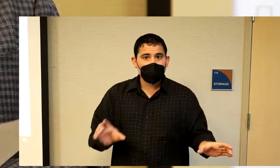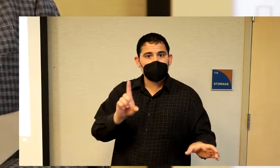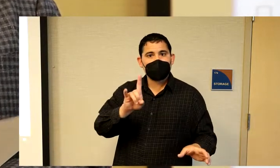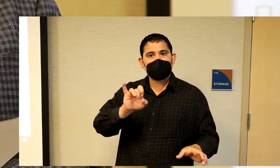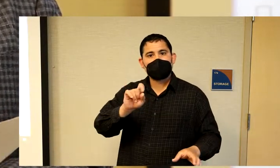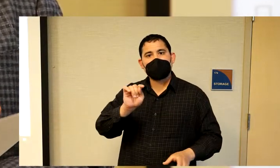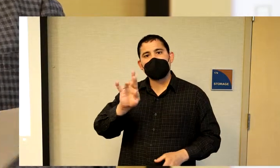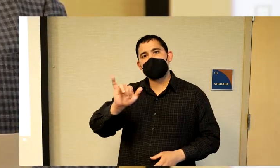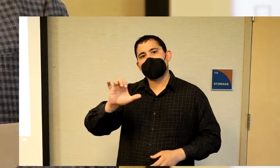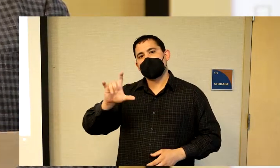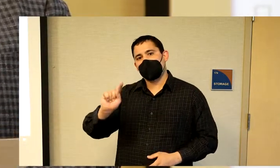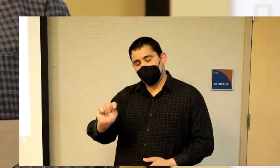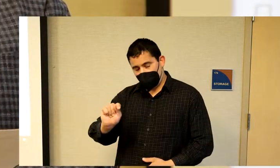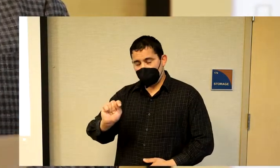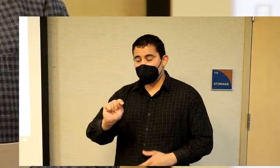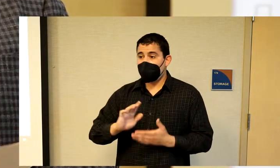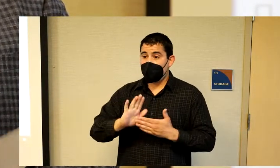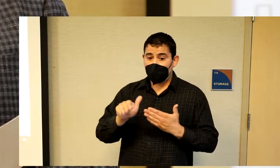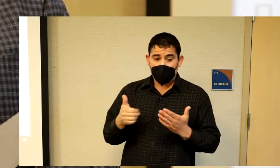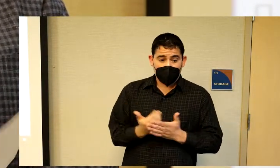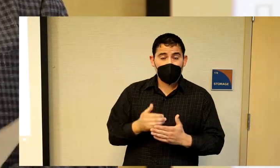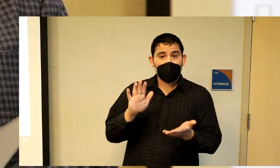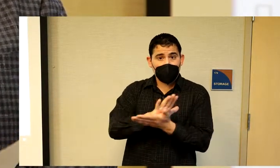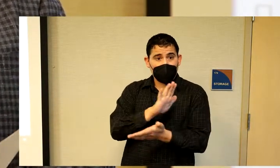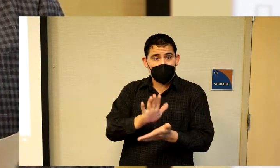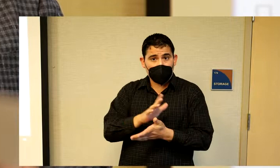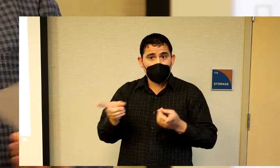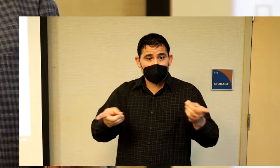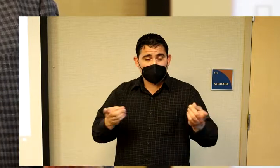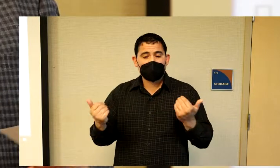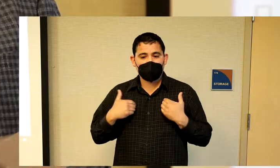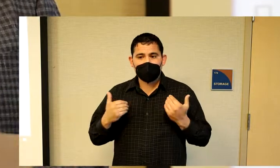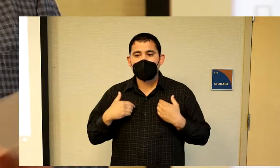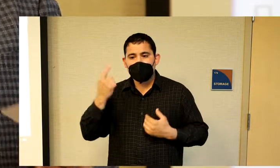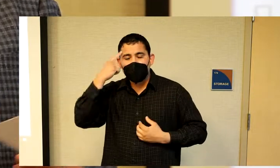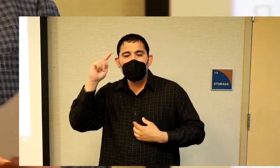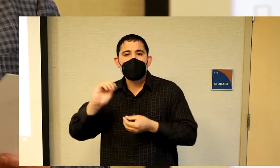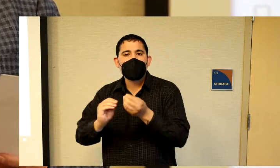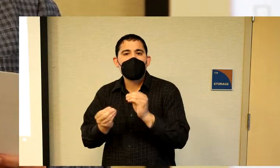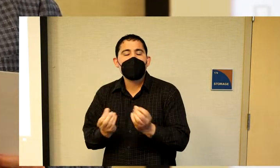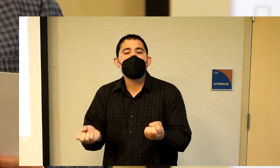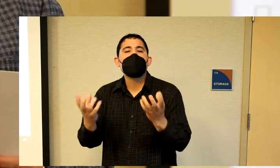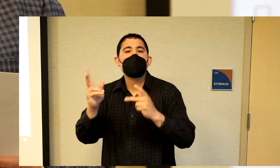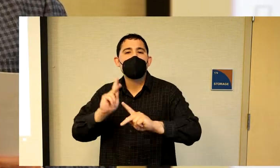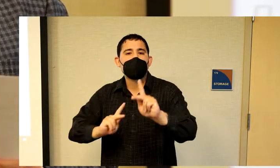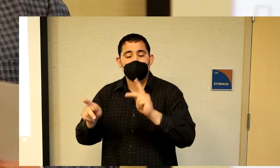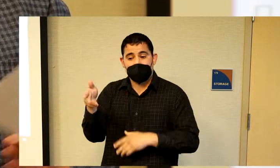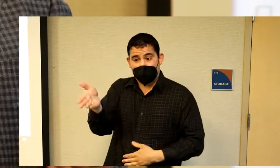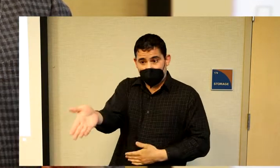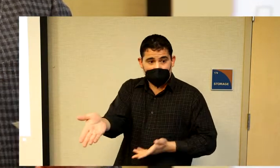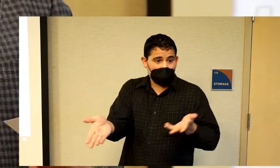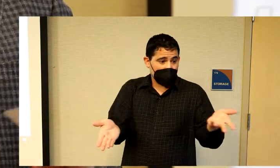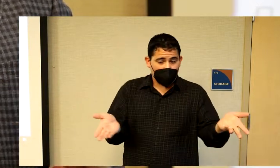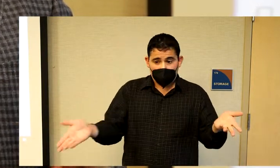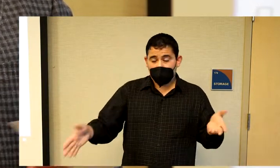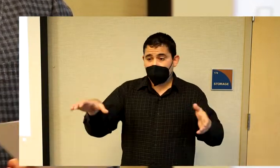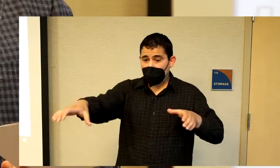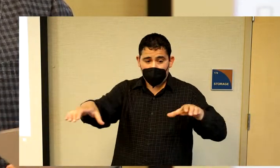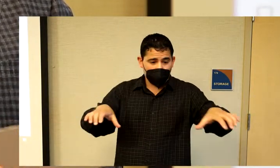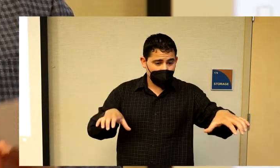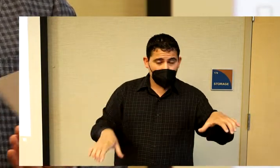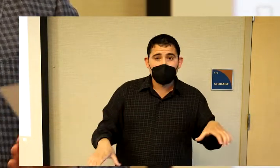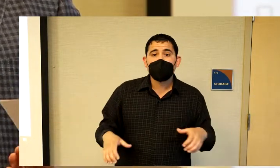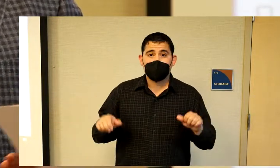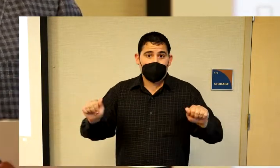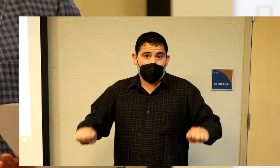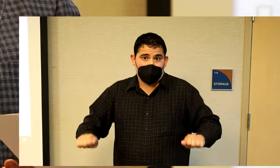all of these maps meet the population equality standard, right? So they're all there in terms of where they could possibly